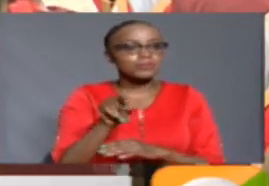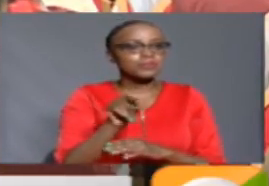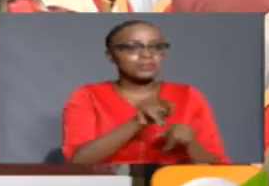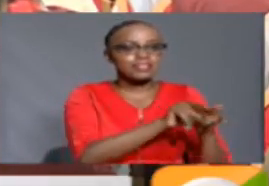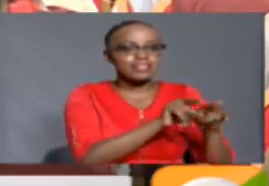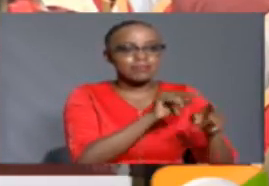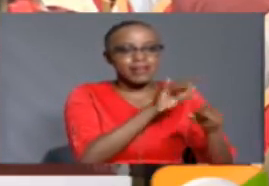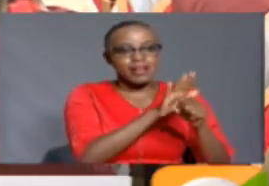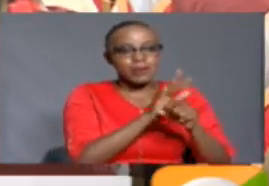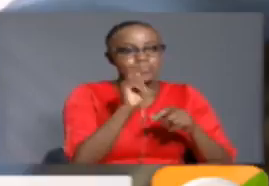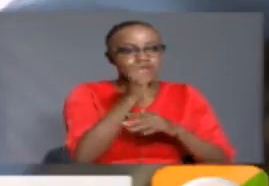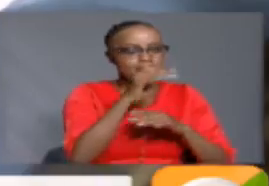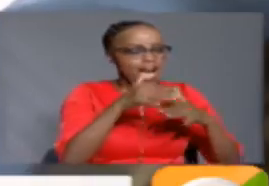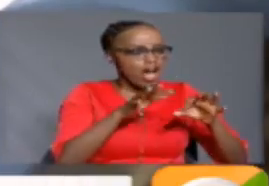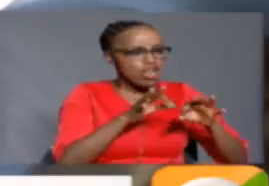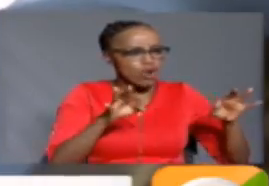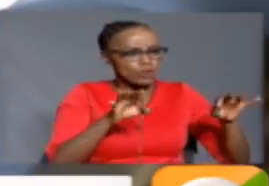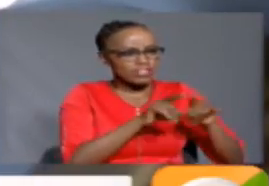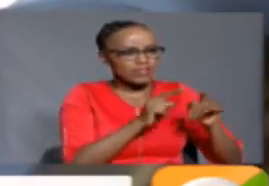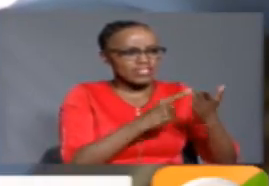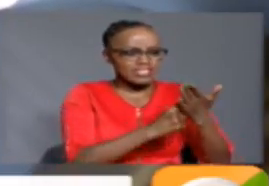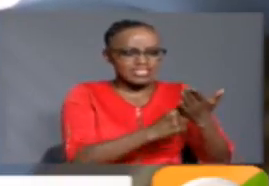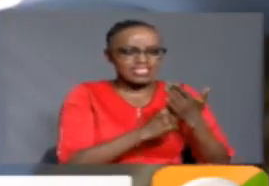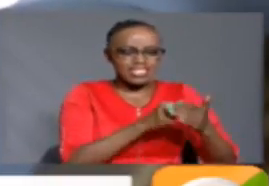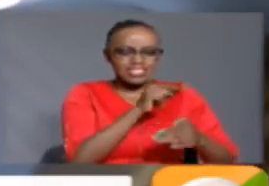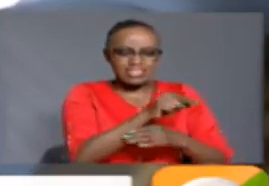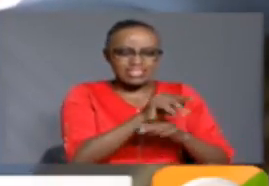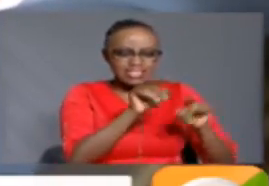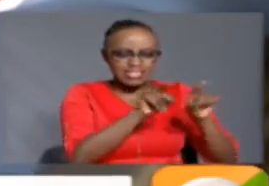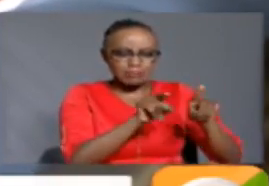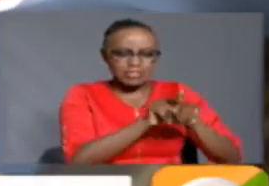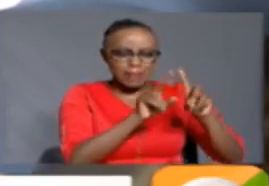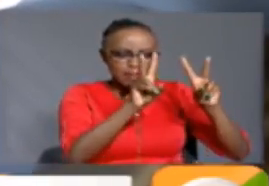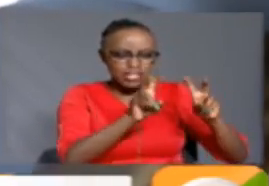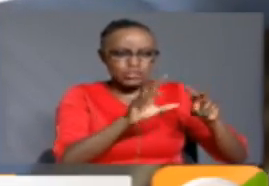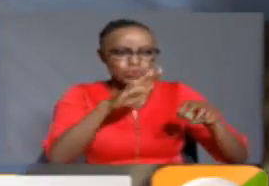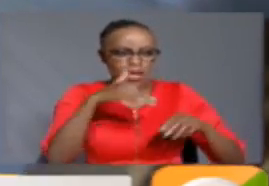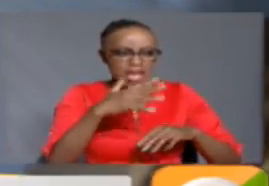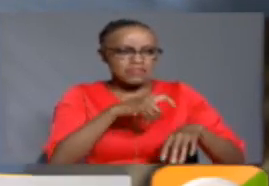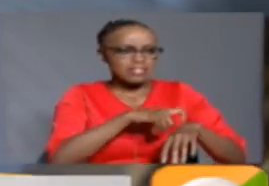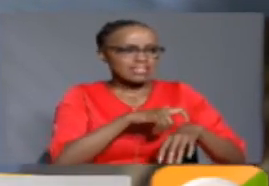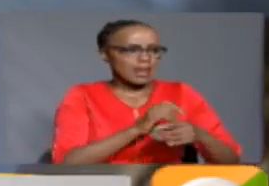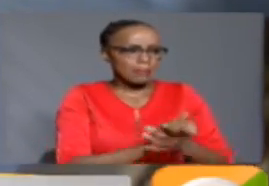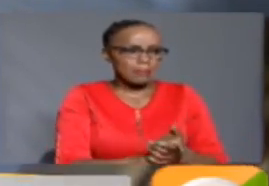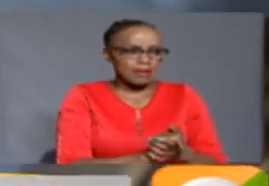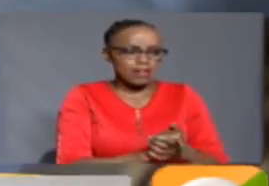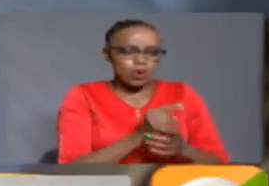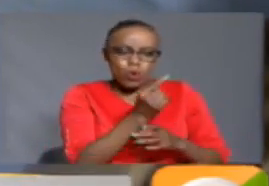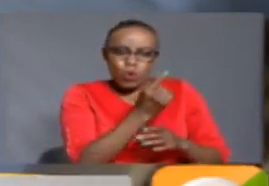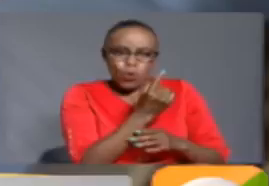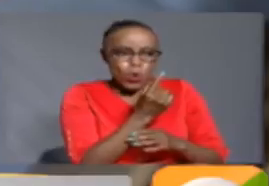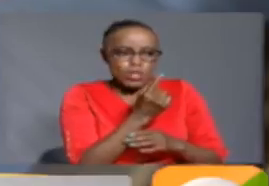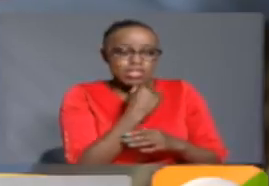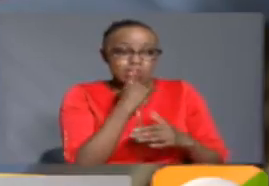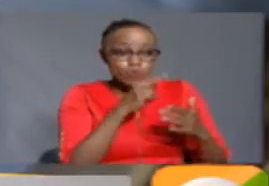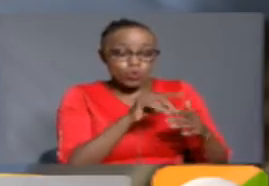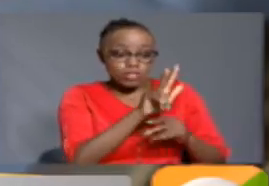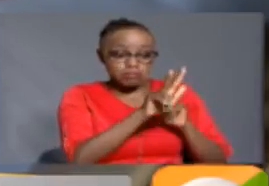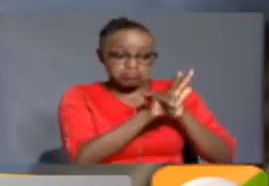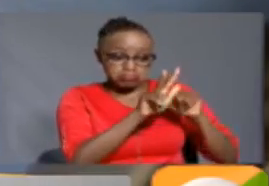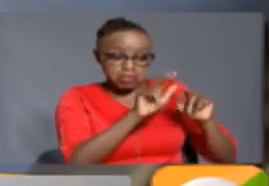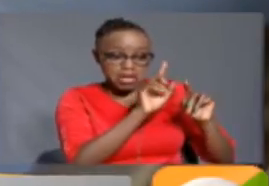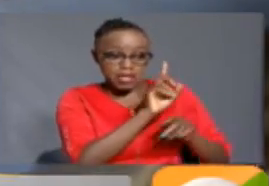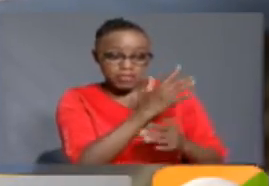to many Kenyans, for how long will we be discussing this? And then to just state three things.